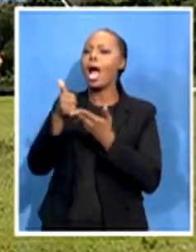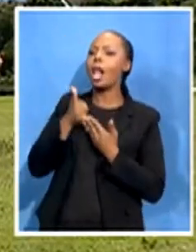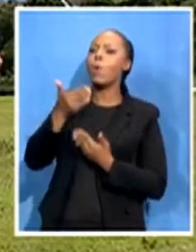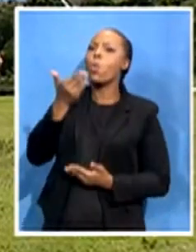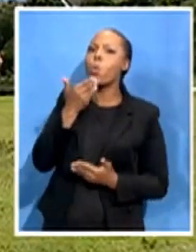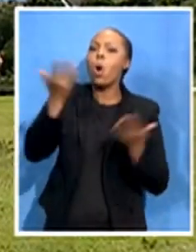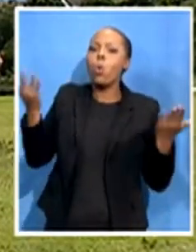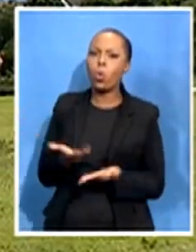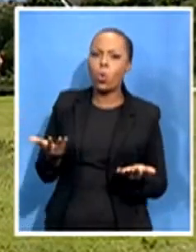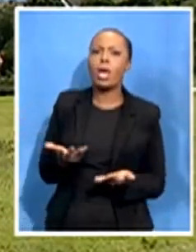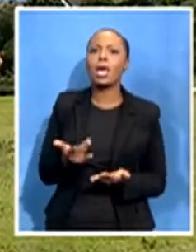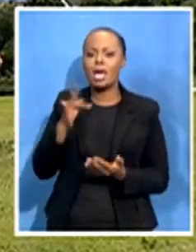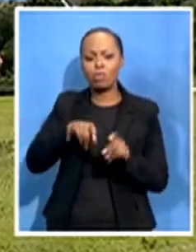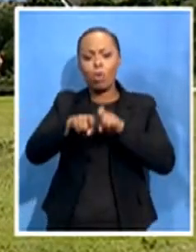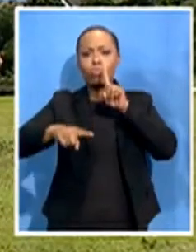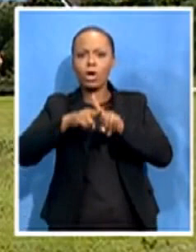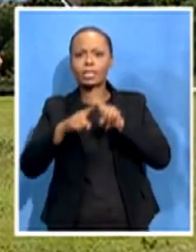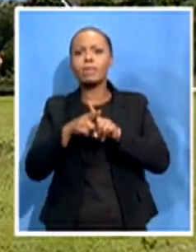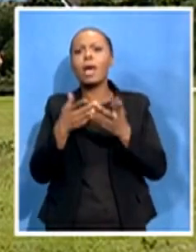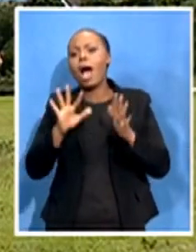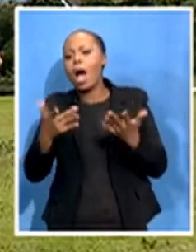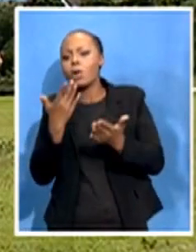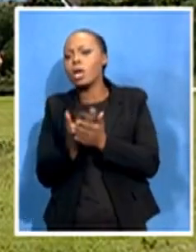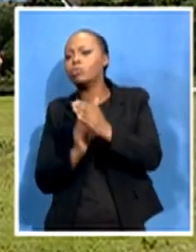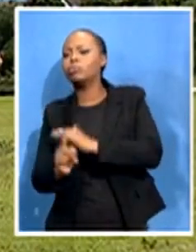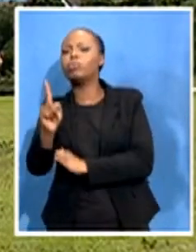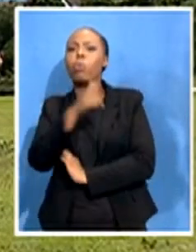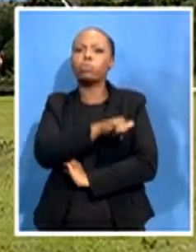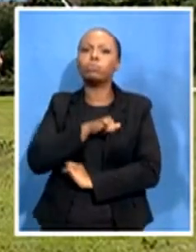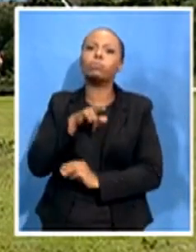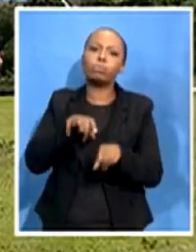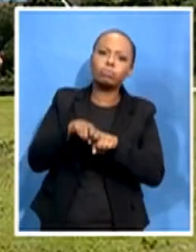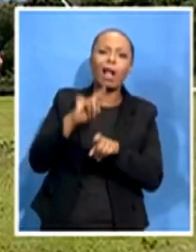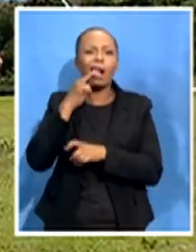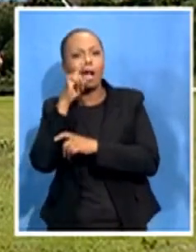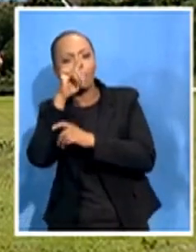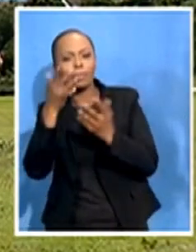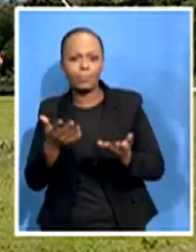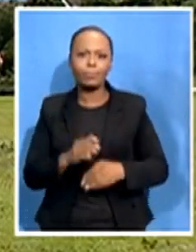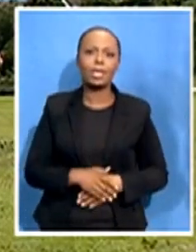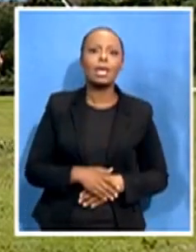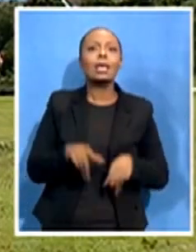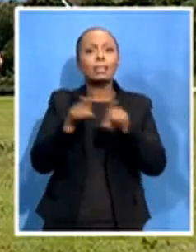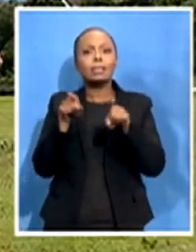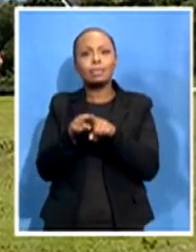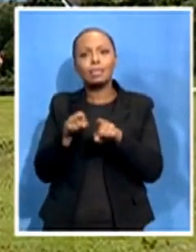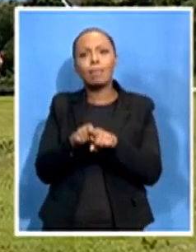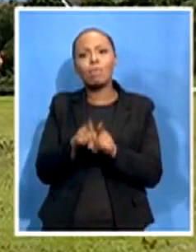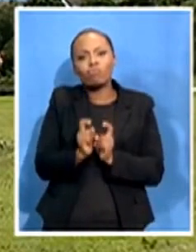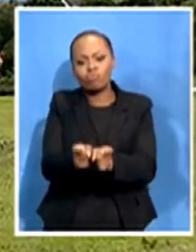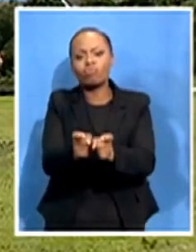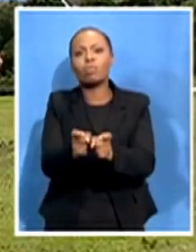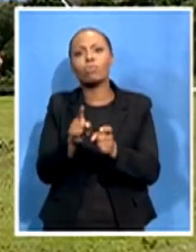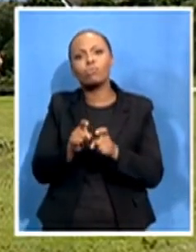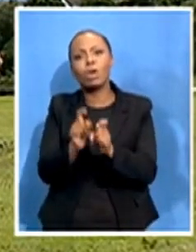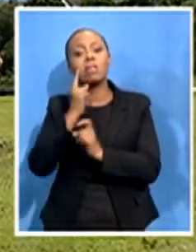testing, etc., etc. Also, what we saw this week was that there's going to be rapid testing. We know that various testing sites have been set up throughout the